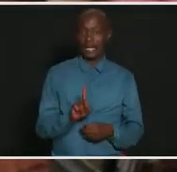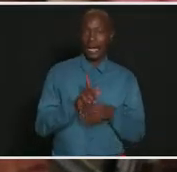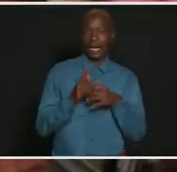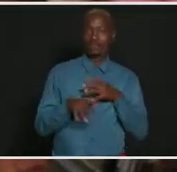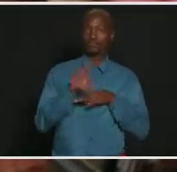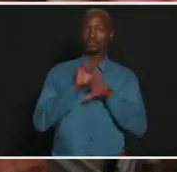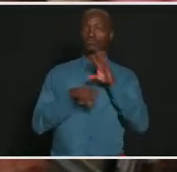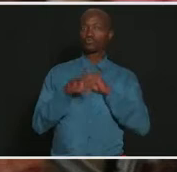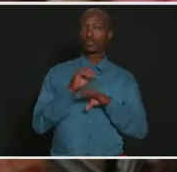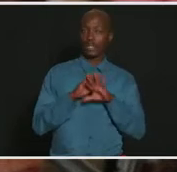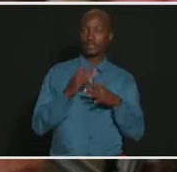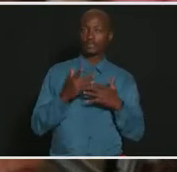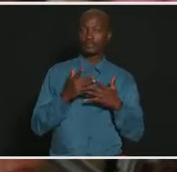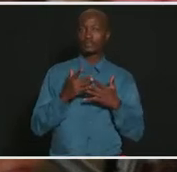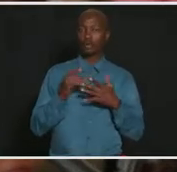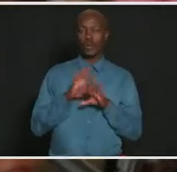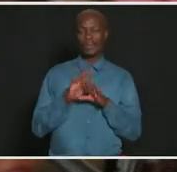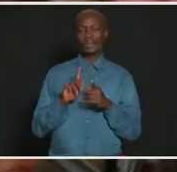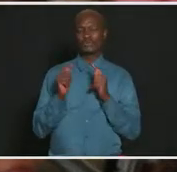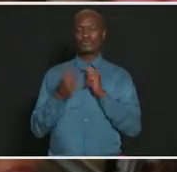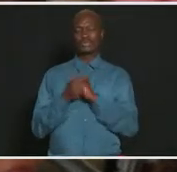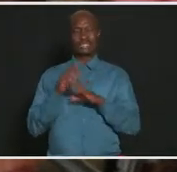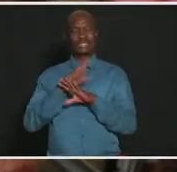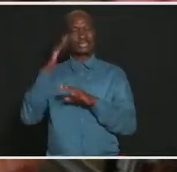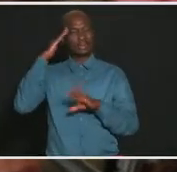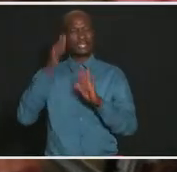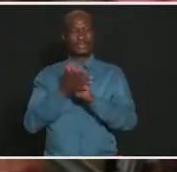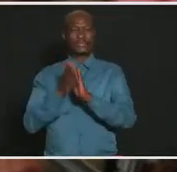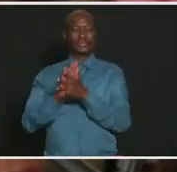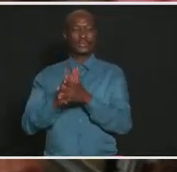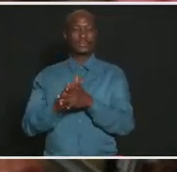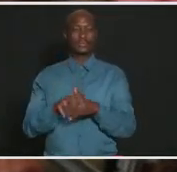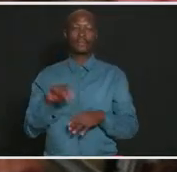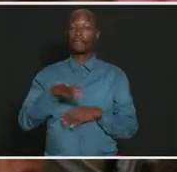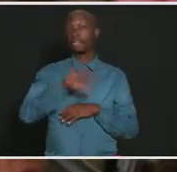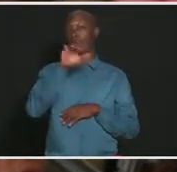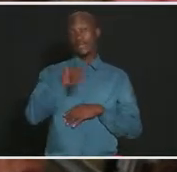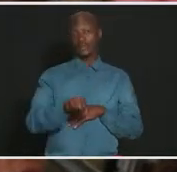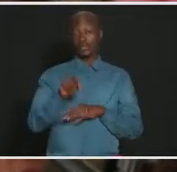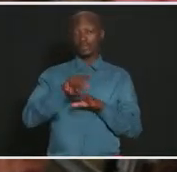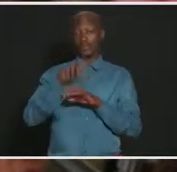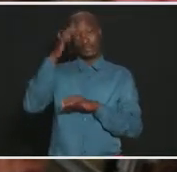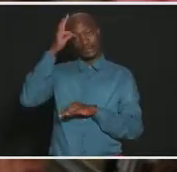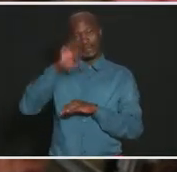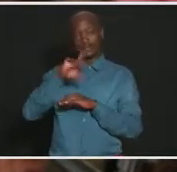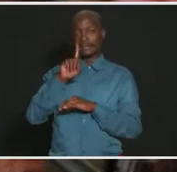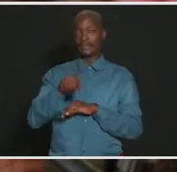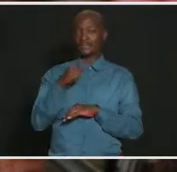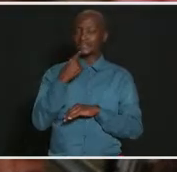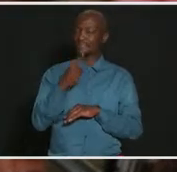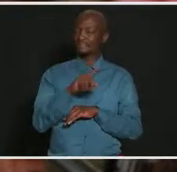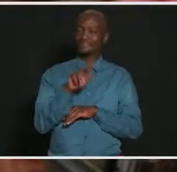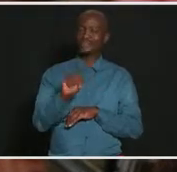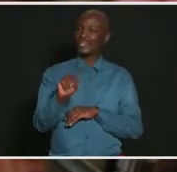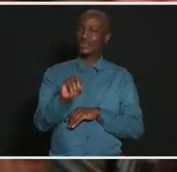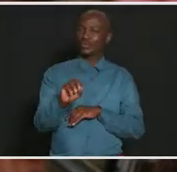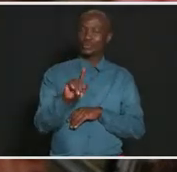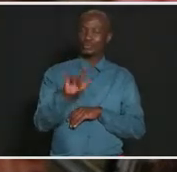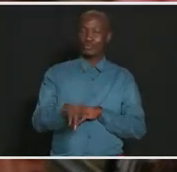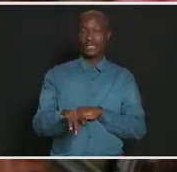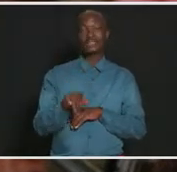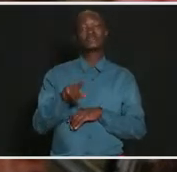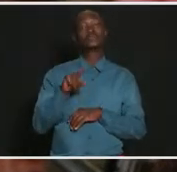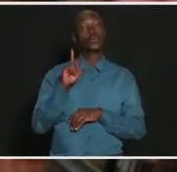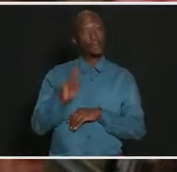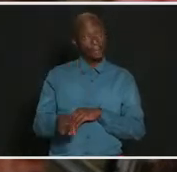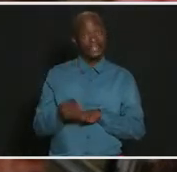to indoctrination camps the South African government needs to say no to Aid if the price we